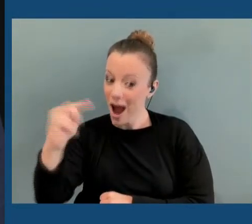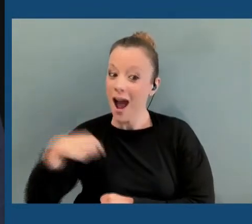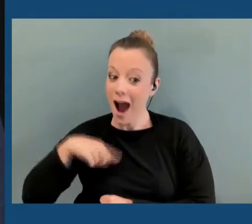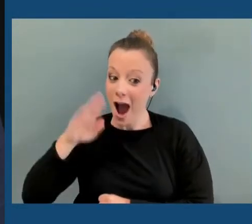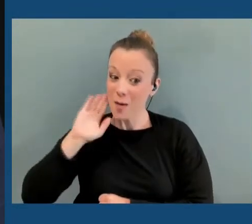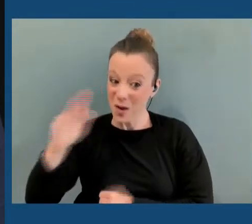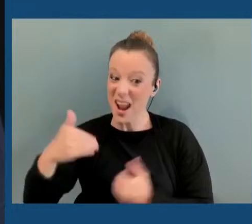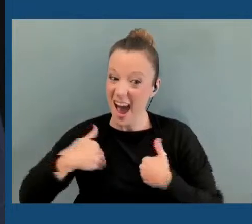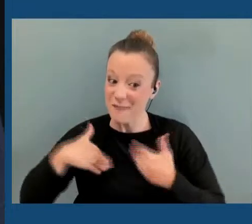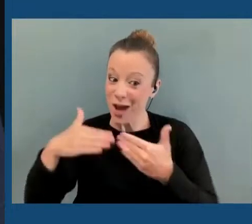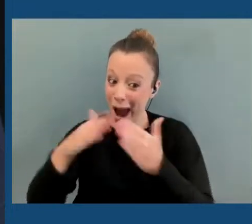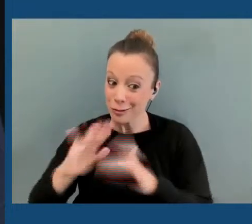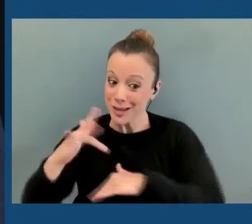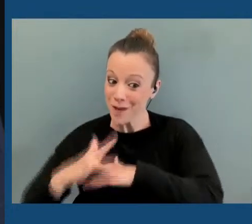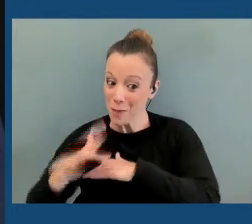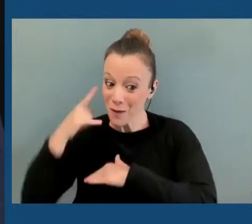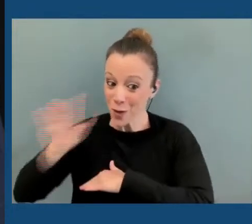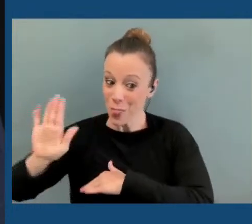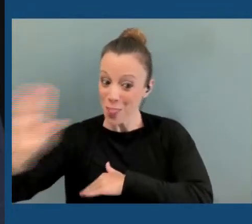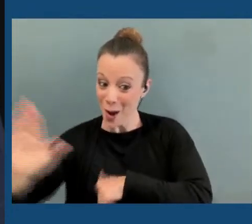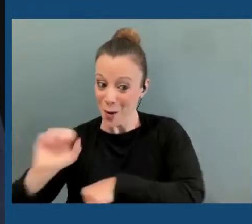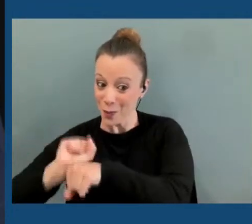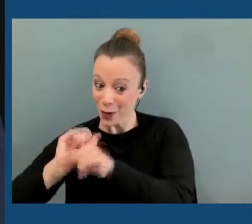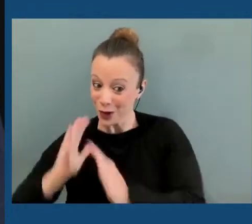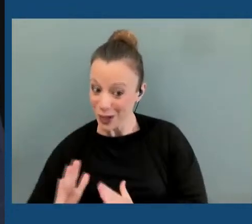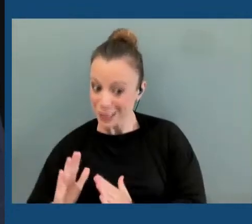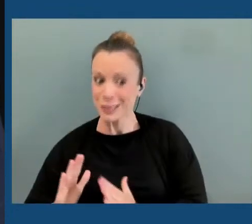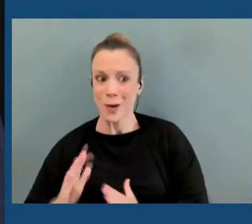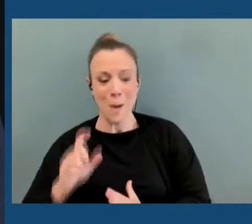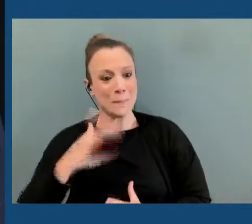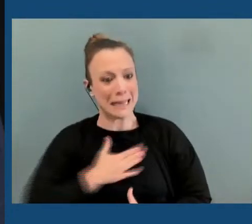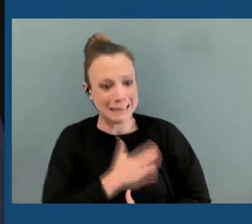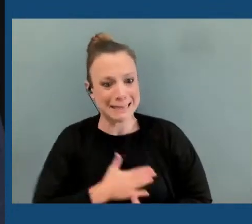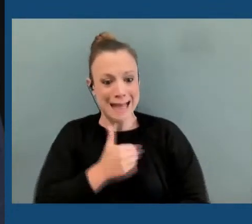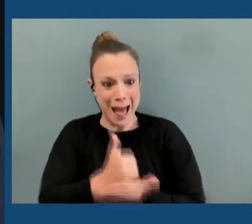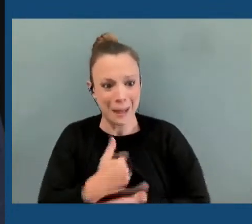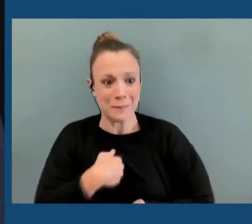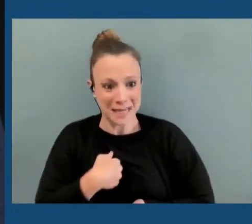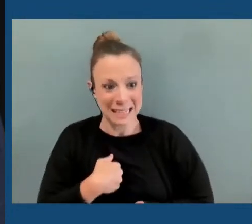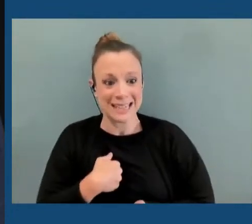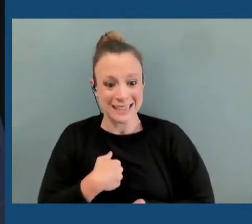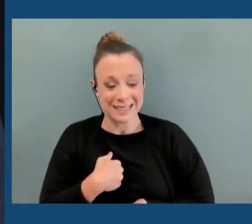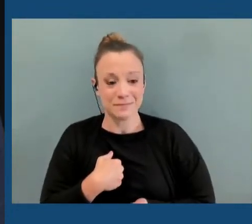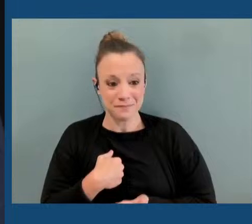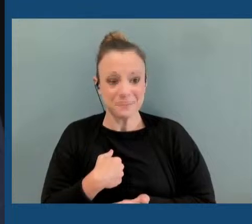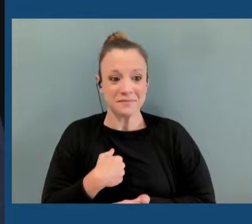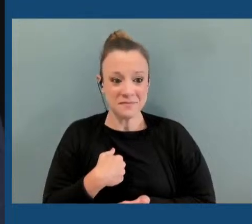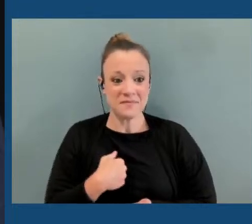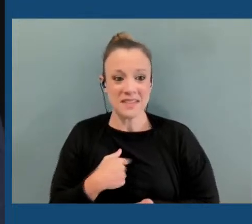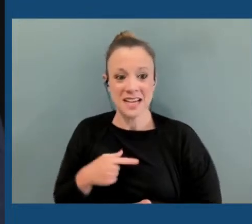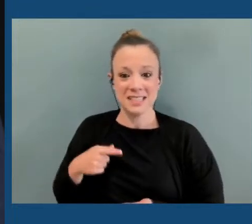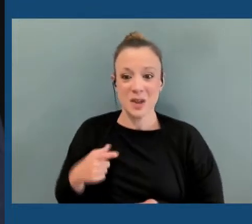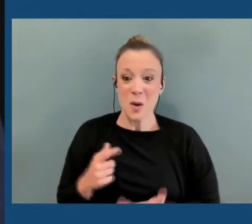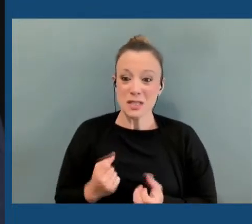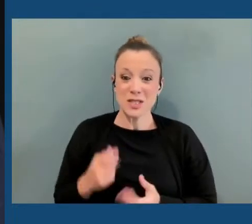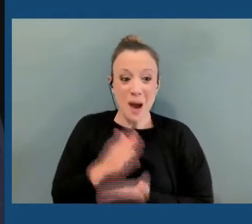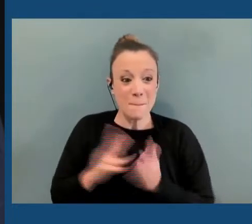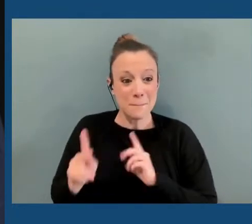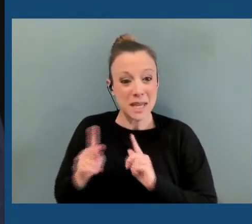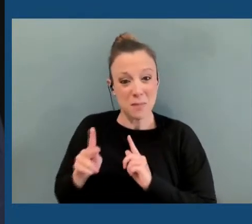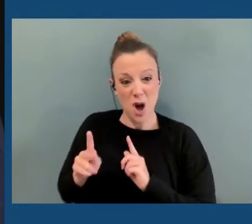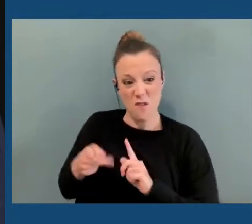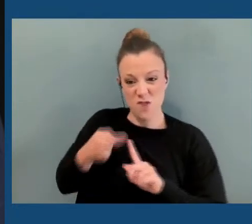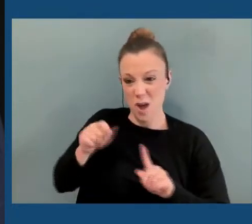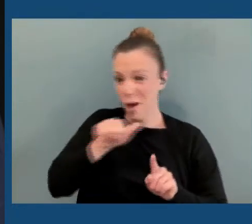workers. So you gotta help me. You gotta help me, communities all around. I mean, some people come from parts of our country, they don't